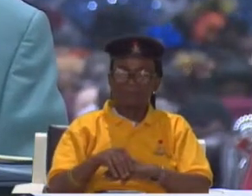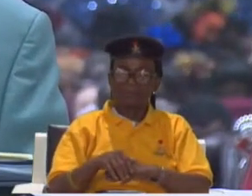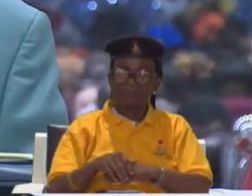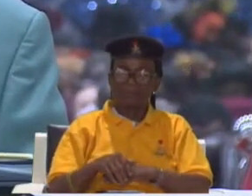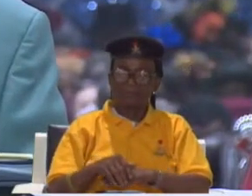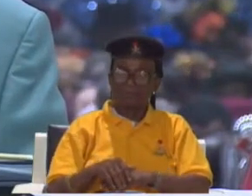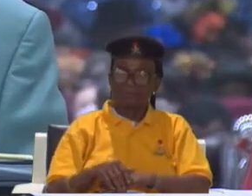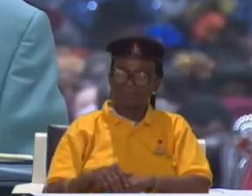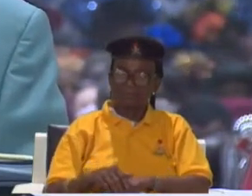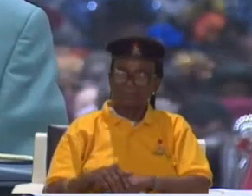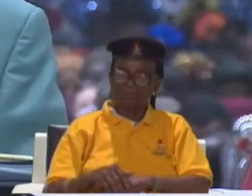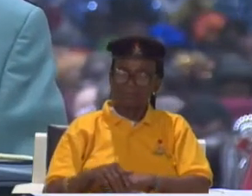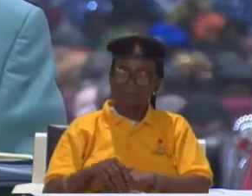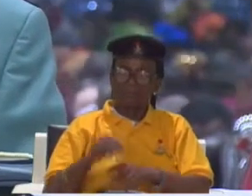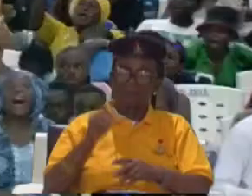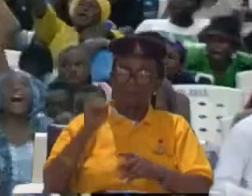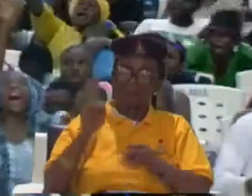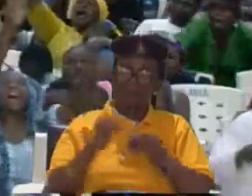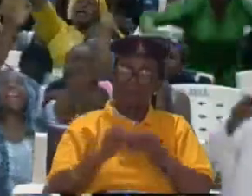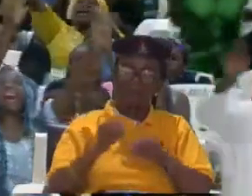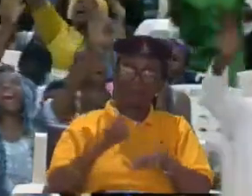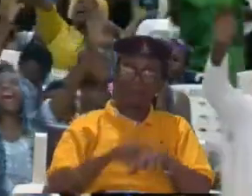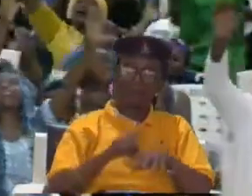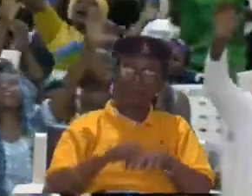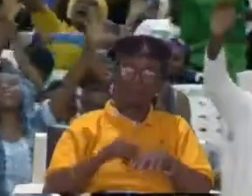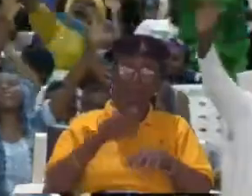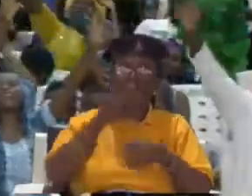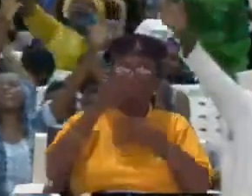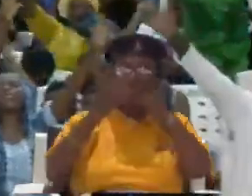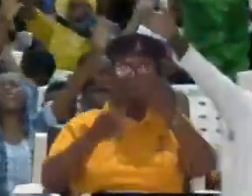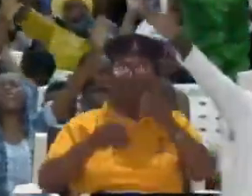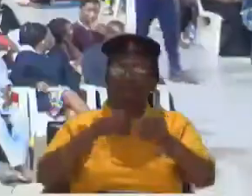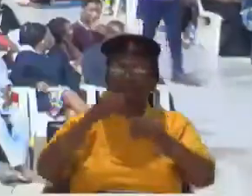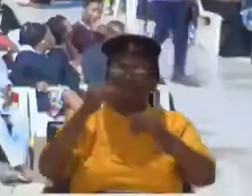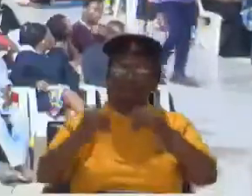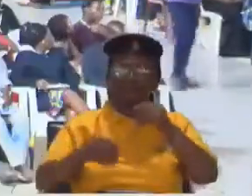one more time, shout hallelujah. Hallelujah.